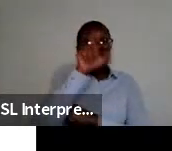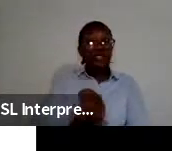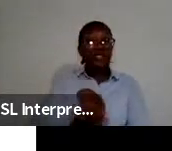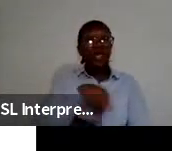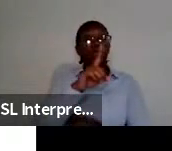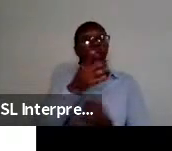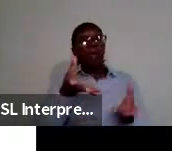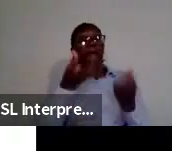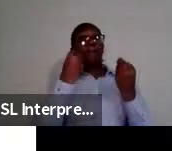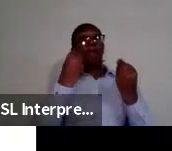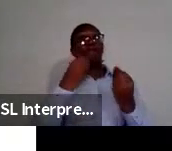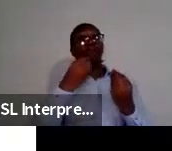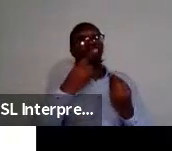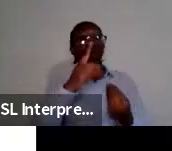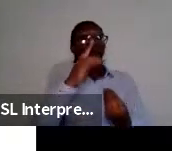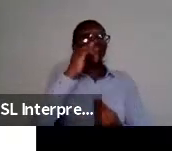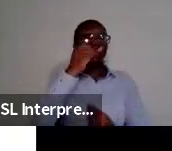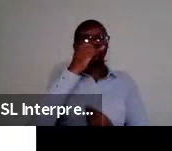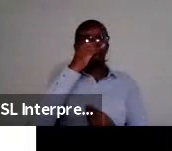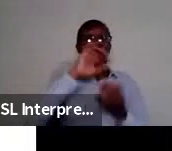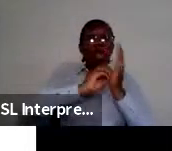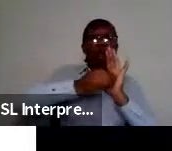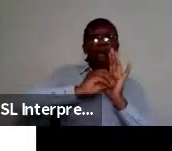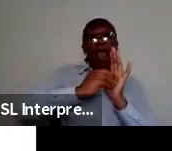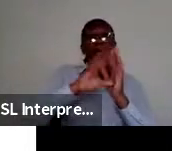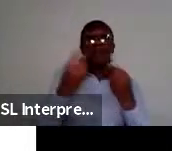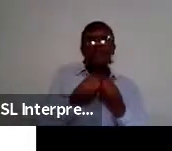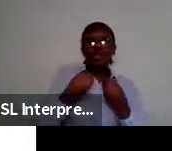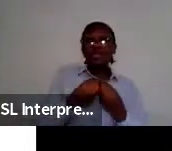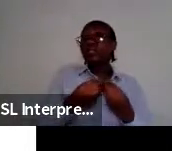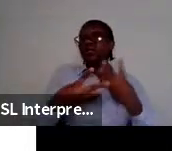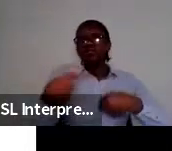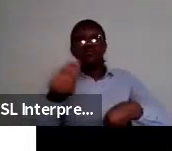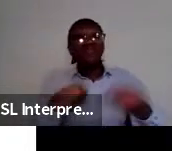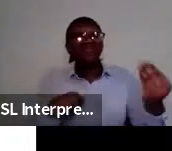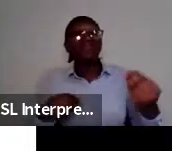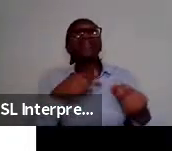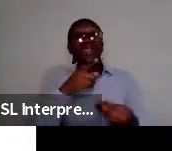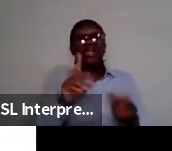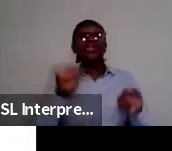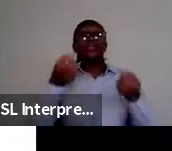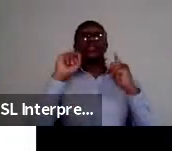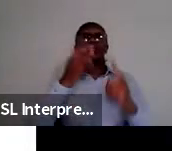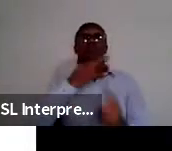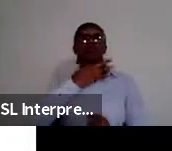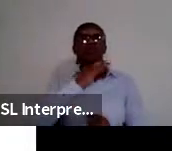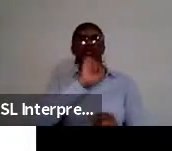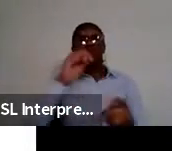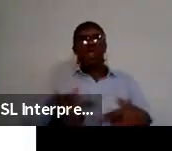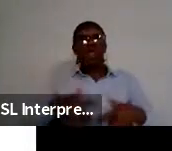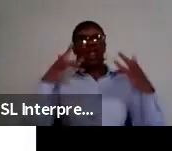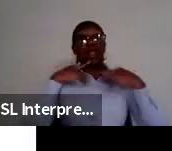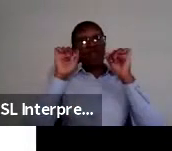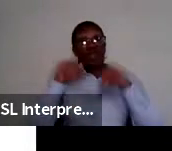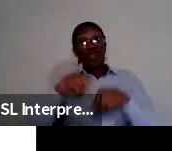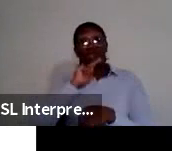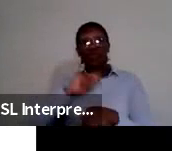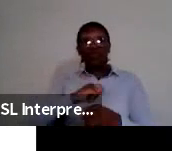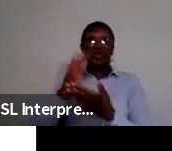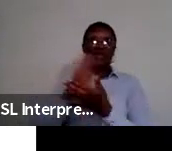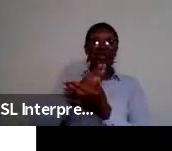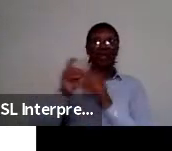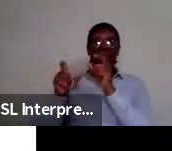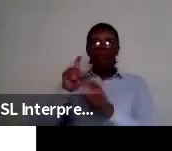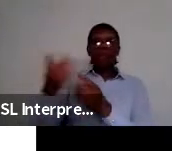fight criminal activities such as counterfeit goods and broader illicit trade. Some people do lose lives in